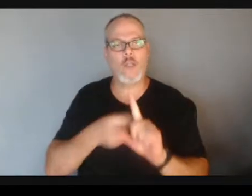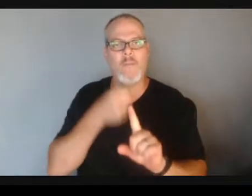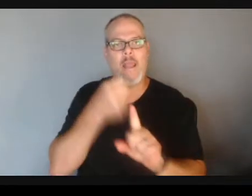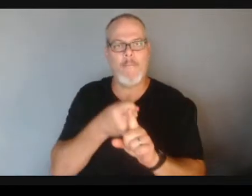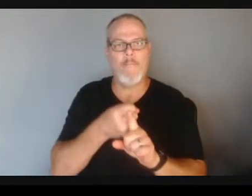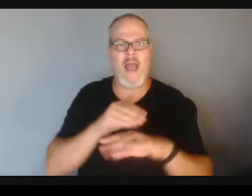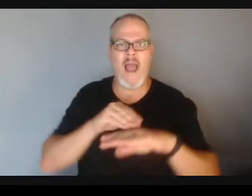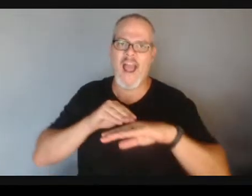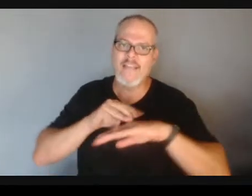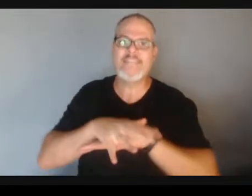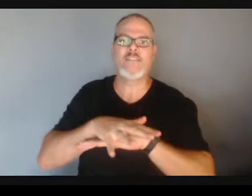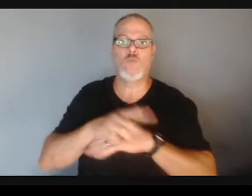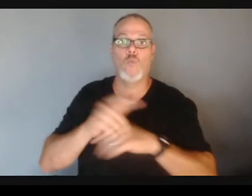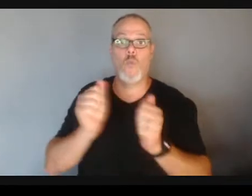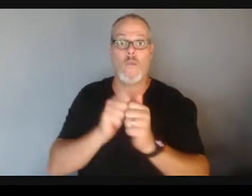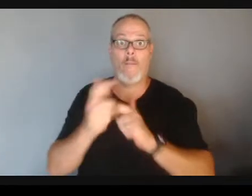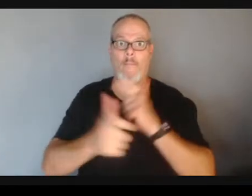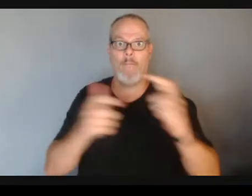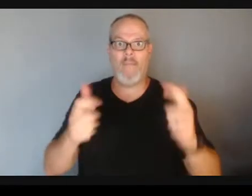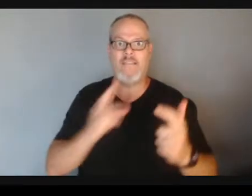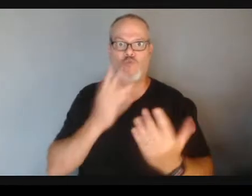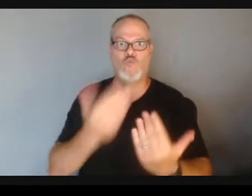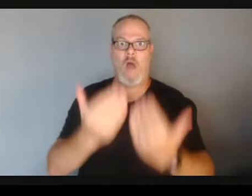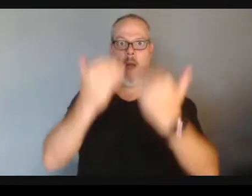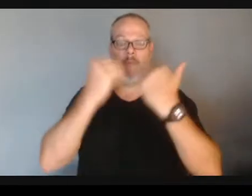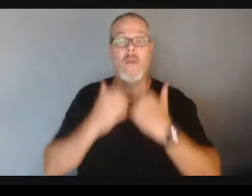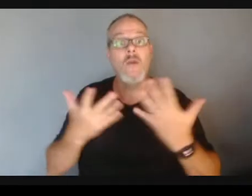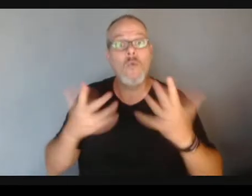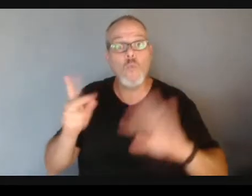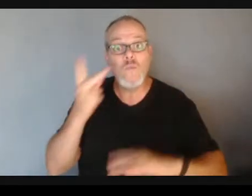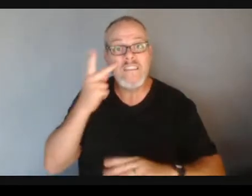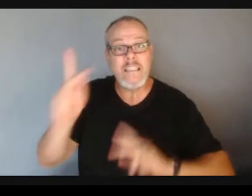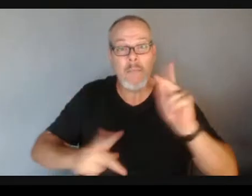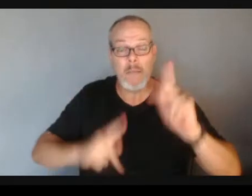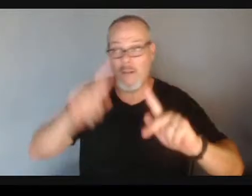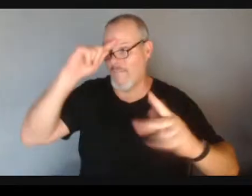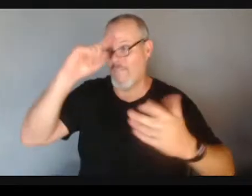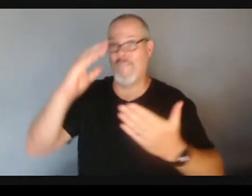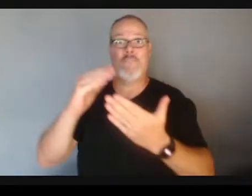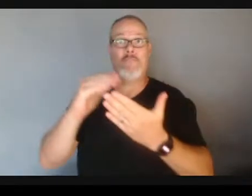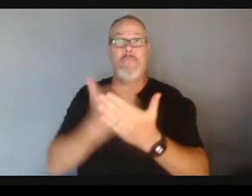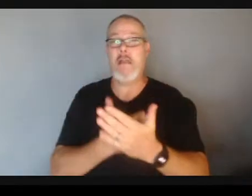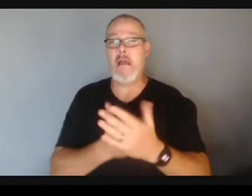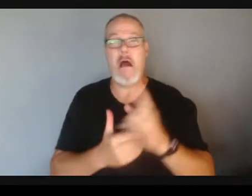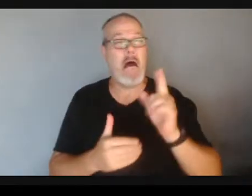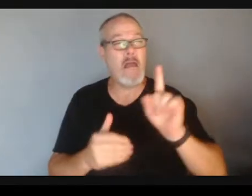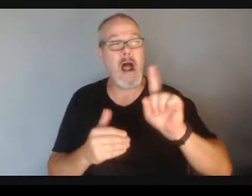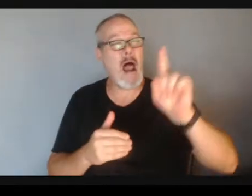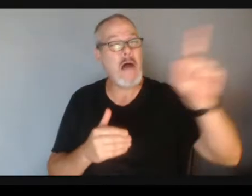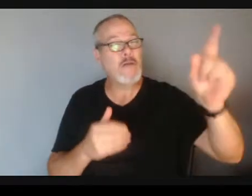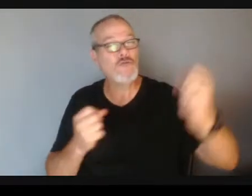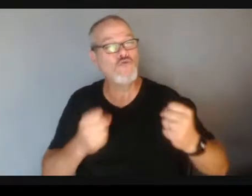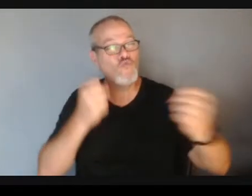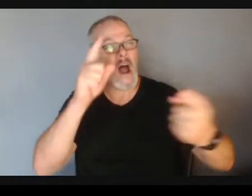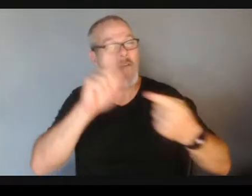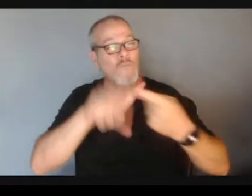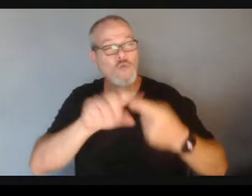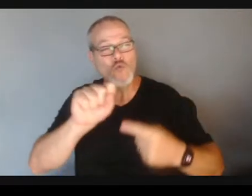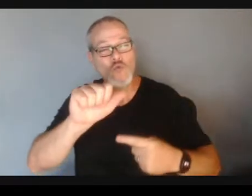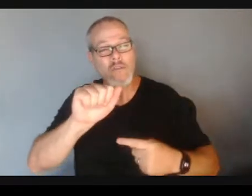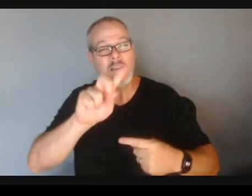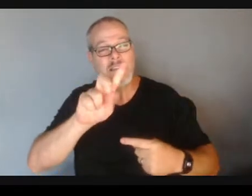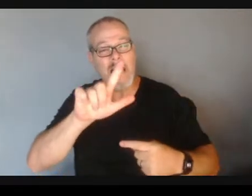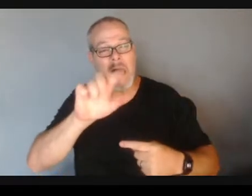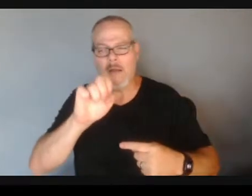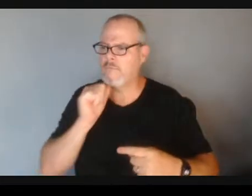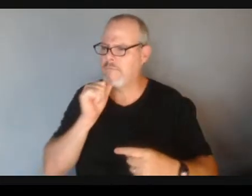big tsunami. Mm-hmm. Right. And we've seen people freak out and say, like, oh, you got to go up to the saddle. It's like, no, you don't.